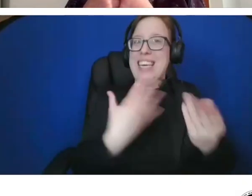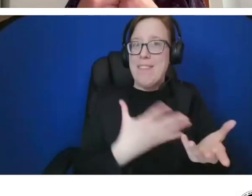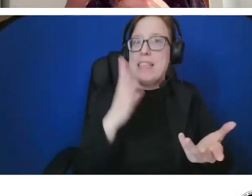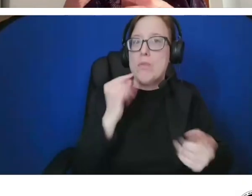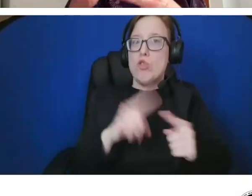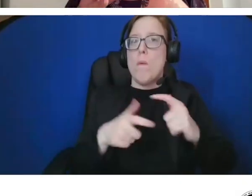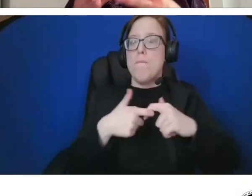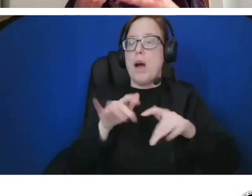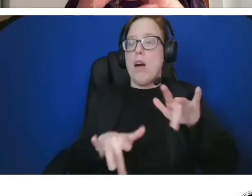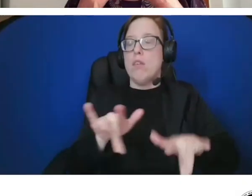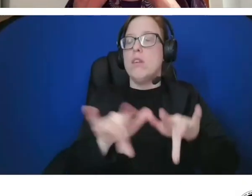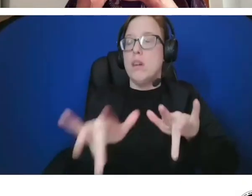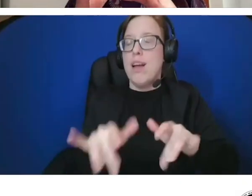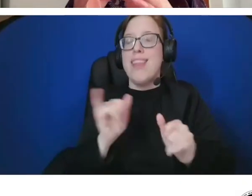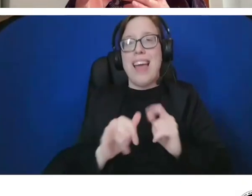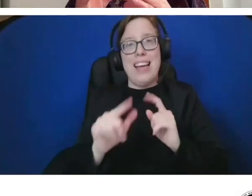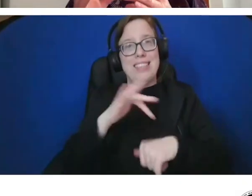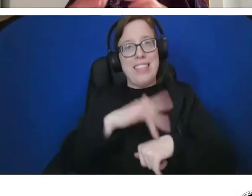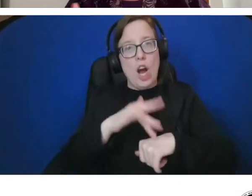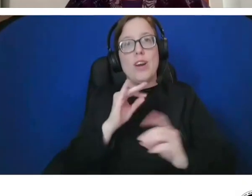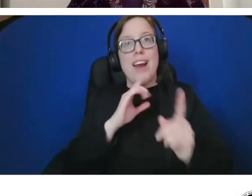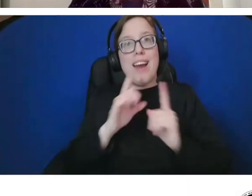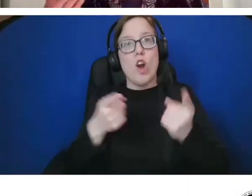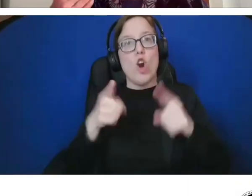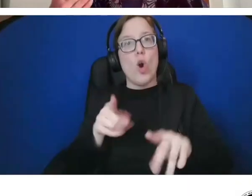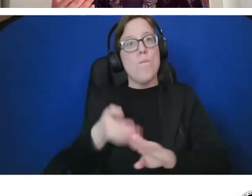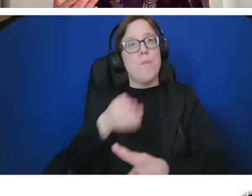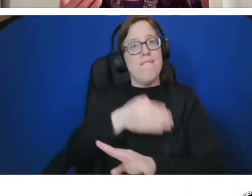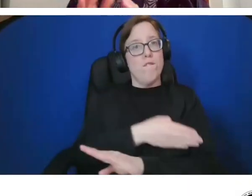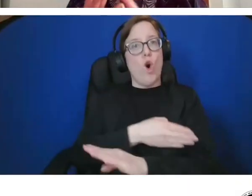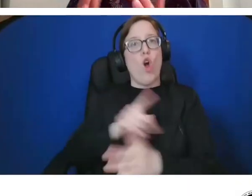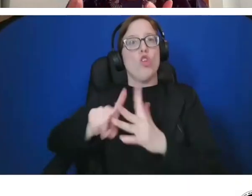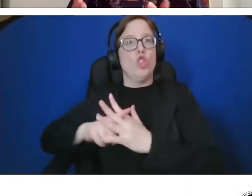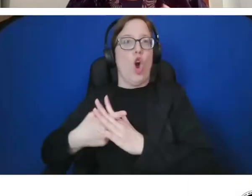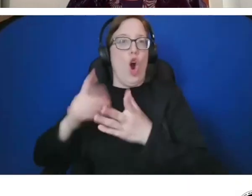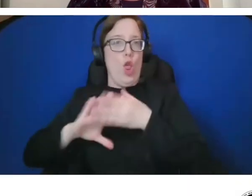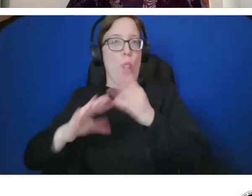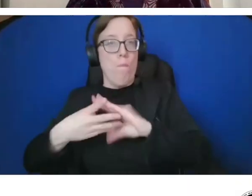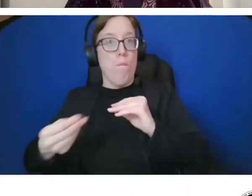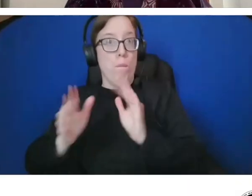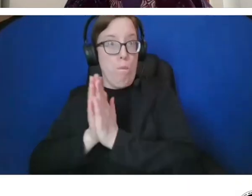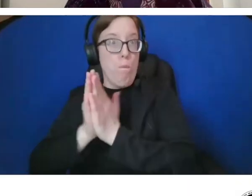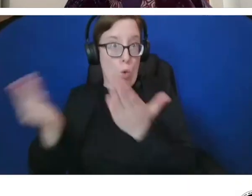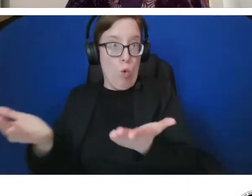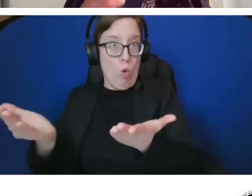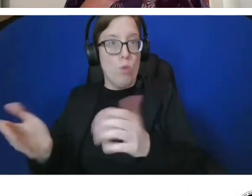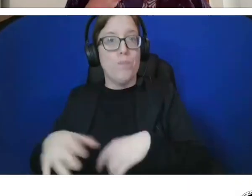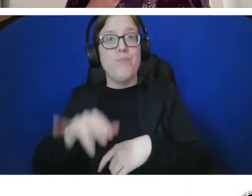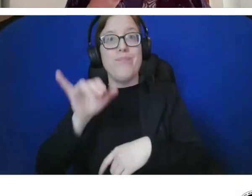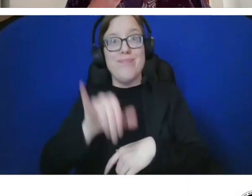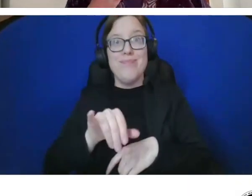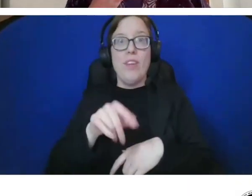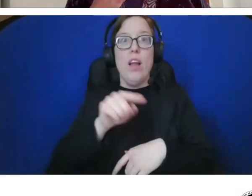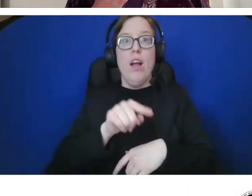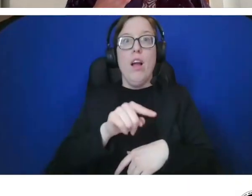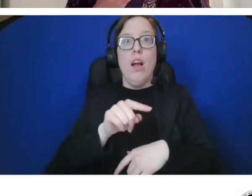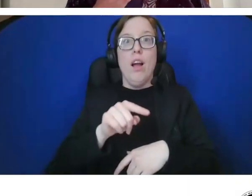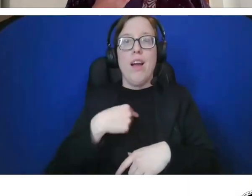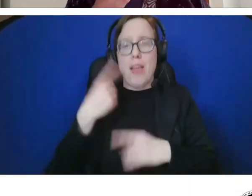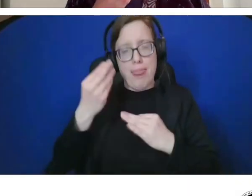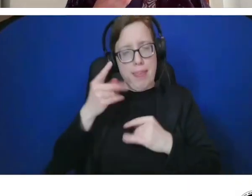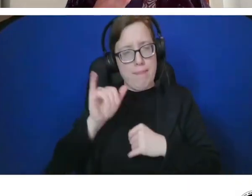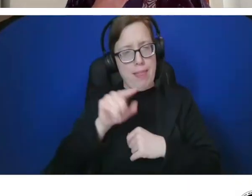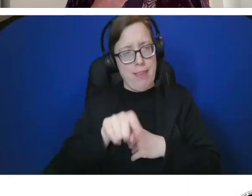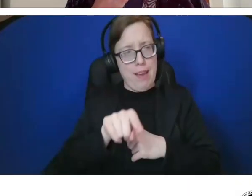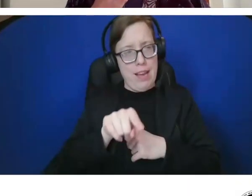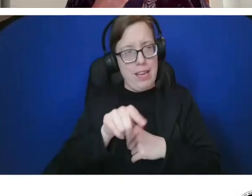saying? Because some of that touching and conversation then occurred before the sharing of the book itself. So I think this idea then, I'm